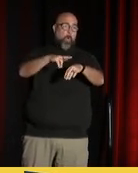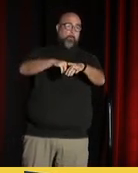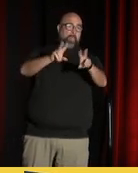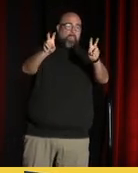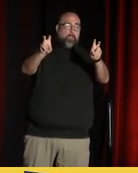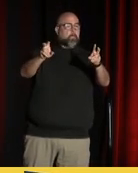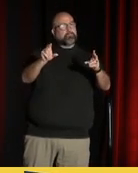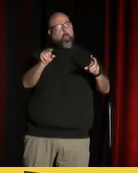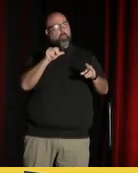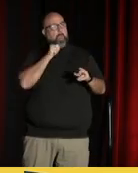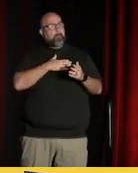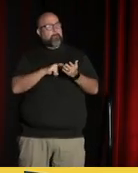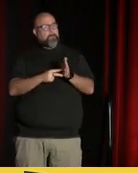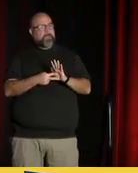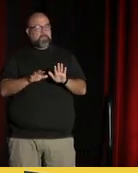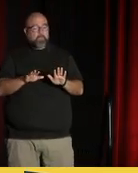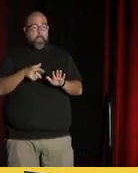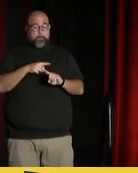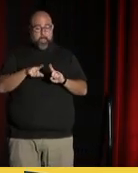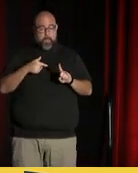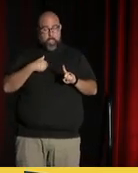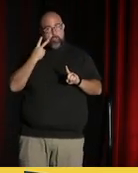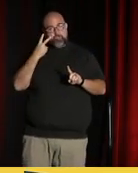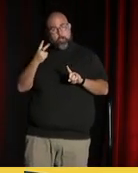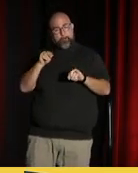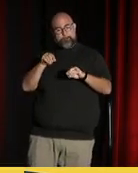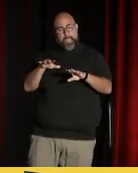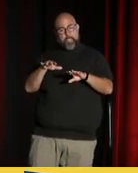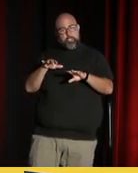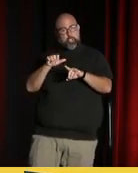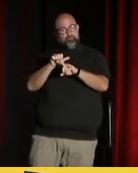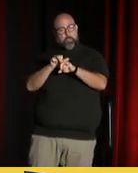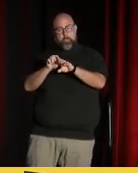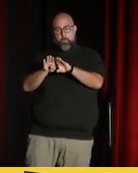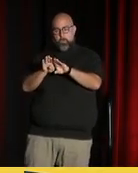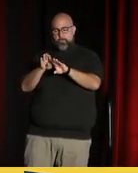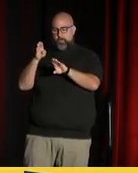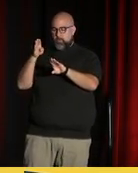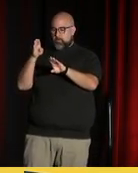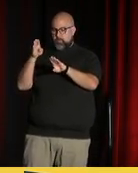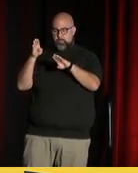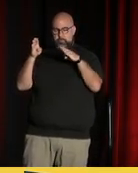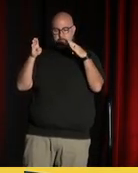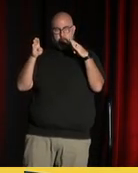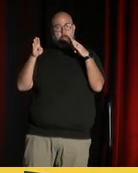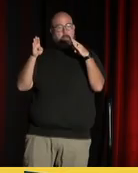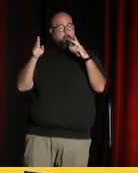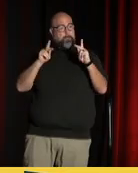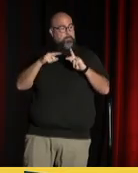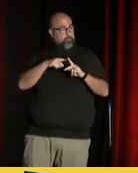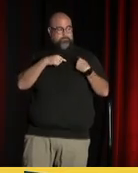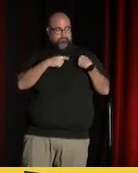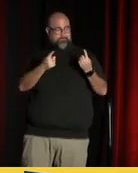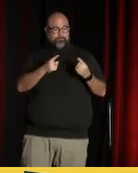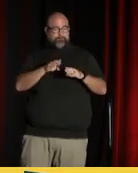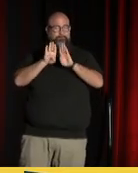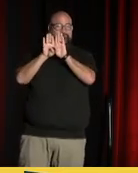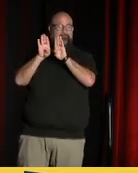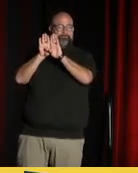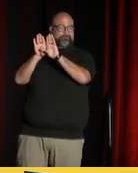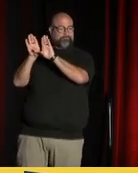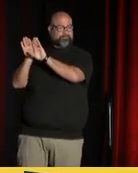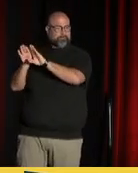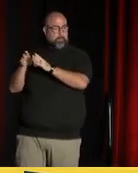talking about today. But I have watched a magic trick open a door for people that nothing else has. I have